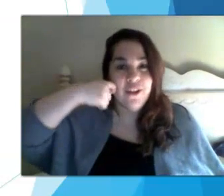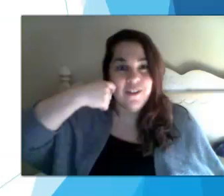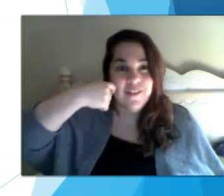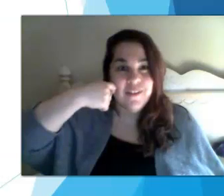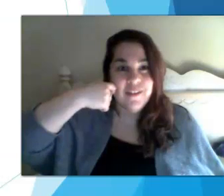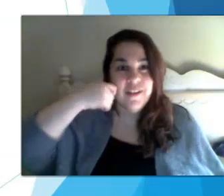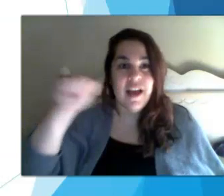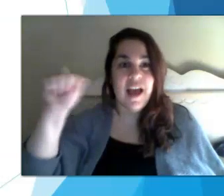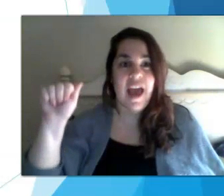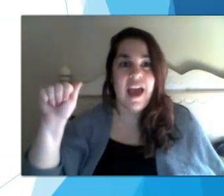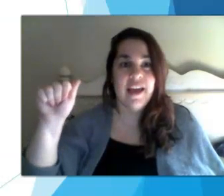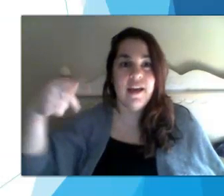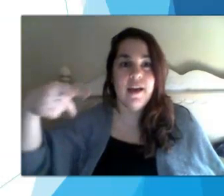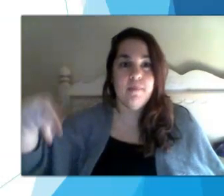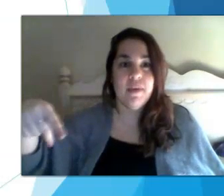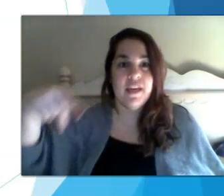Apple.